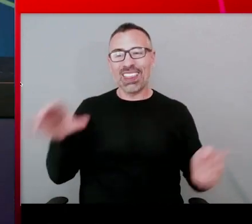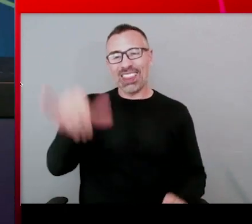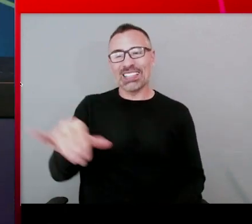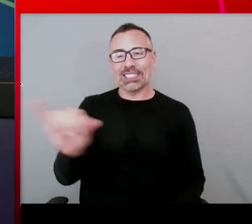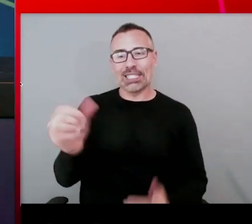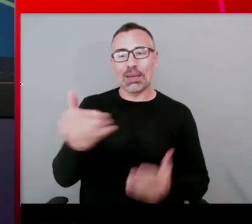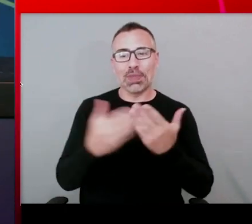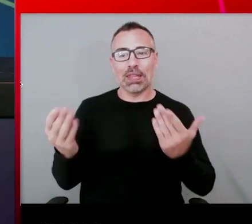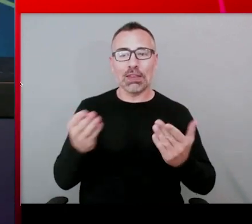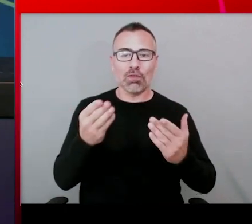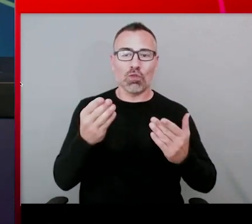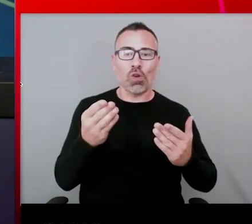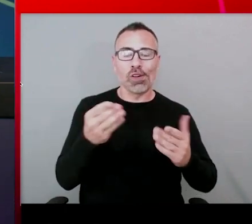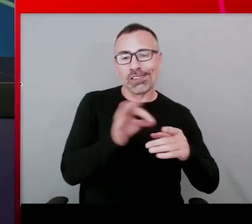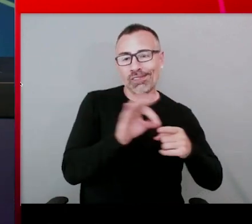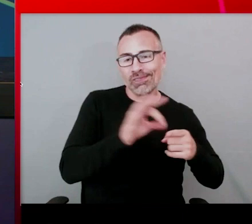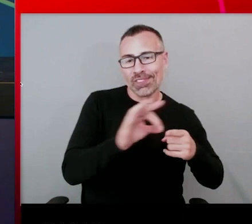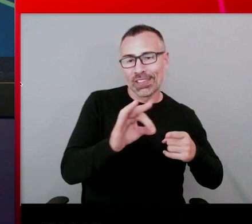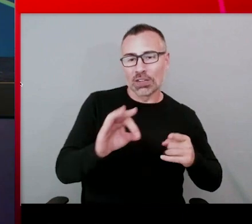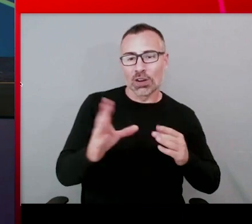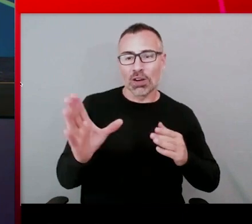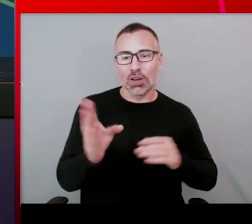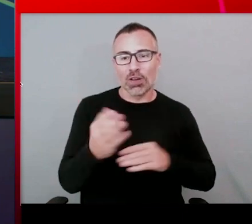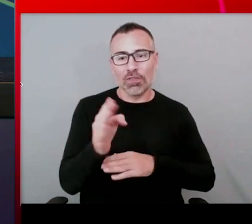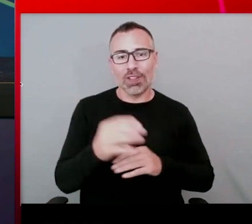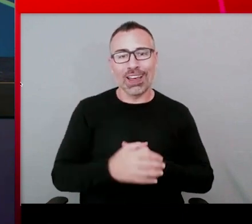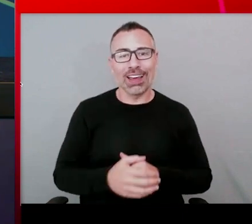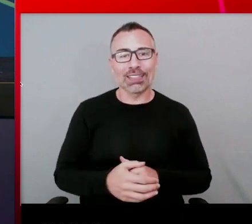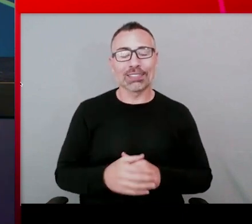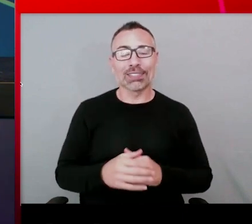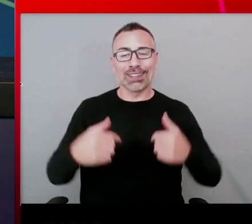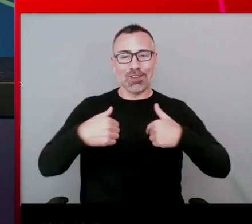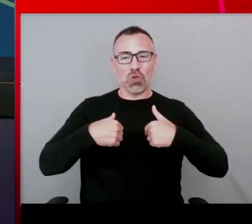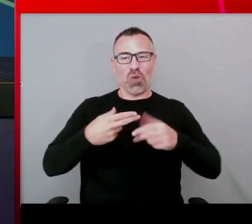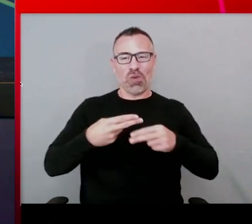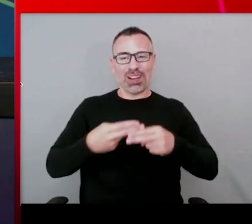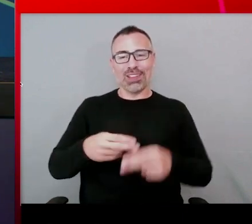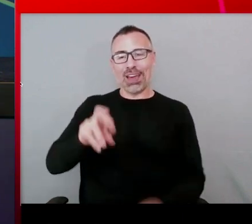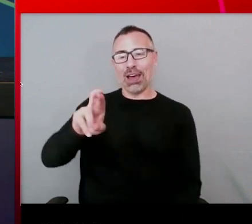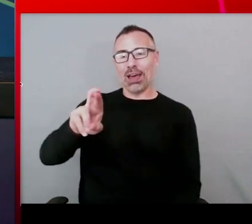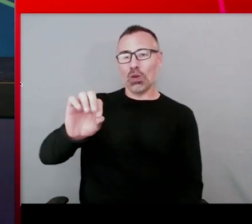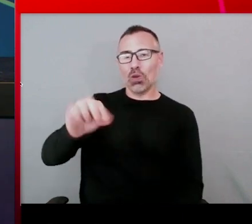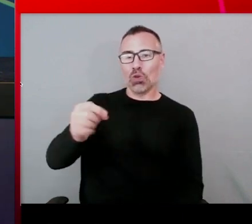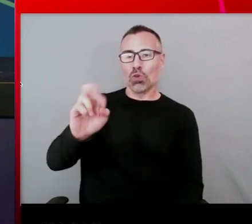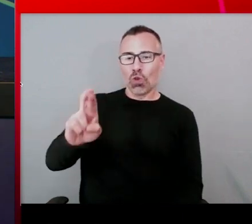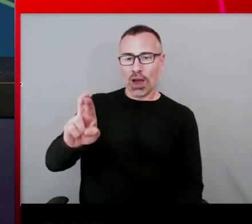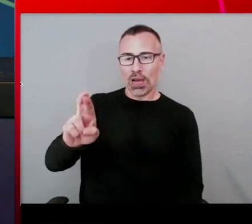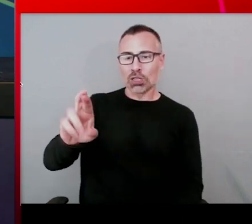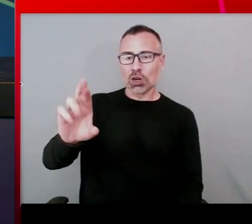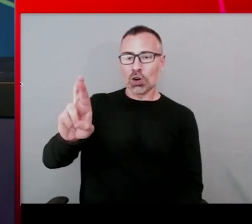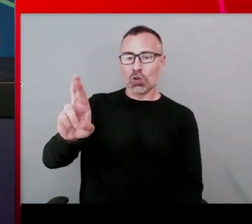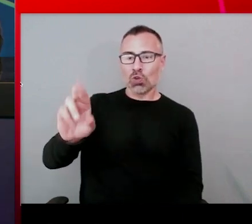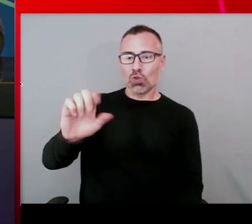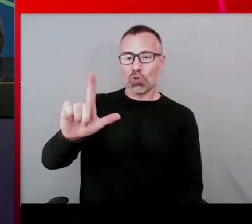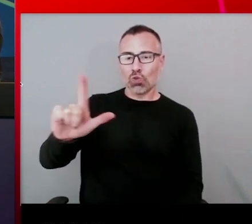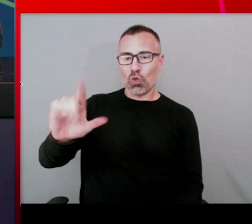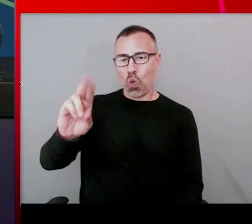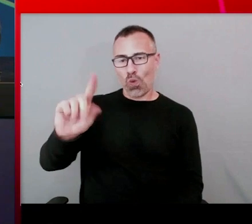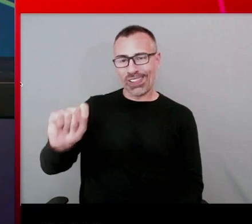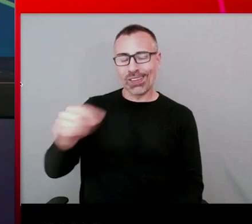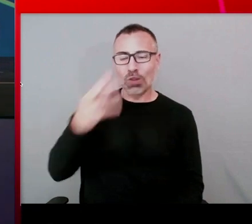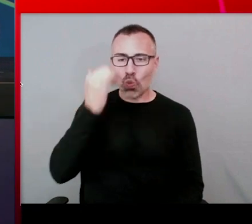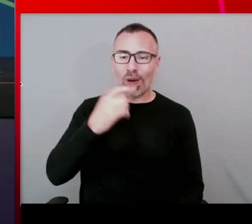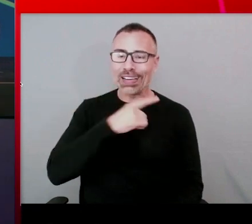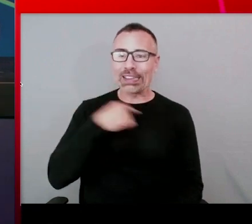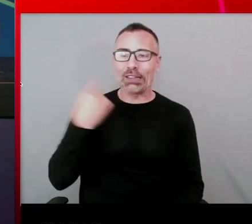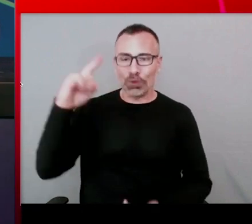Yeah, what David is saying, we call that gradual rollout. Okay. So it's big for the risk mitigation. You have something out there, you want to release